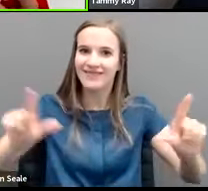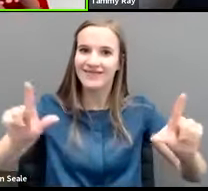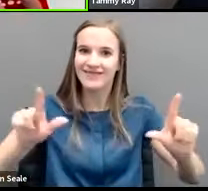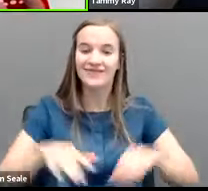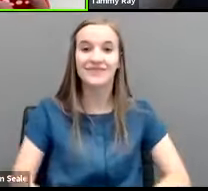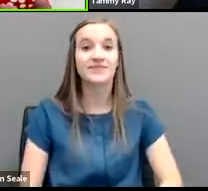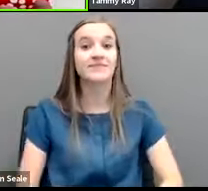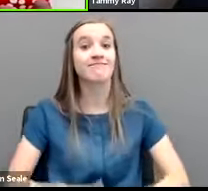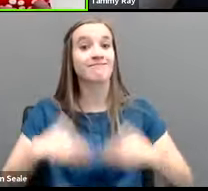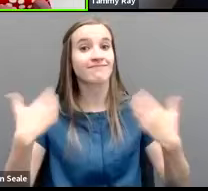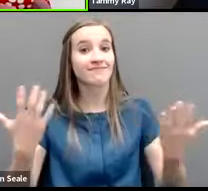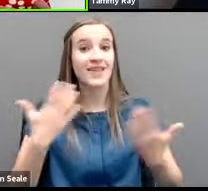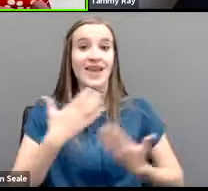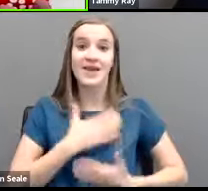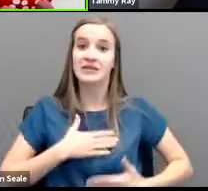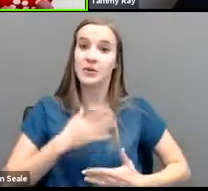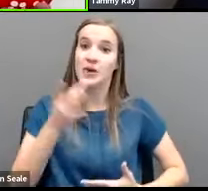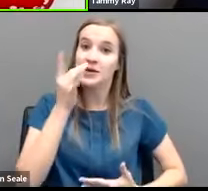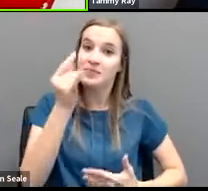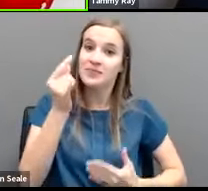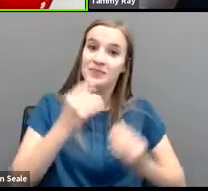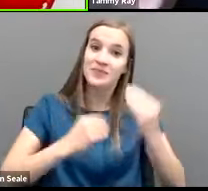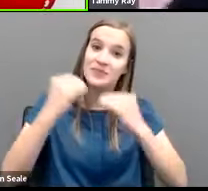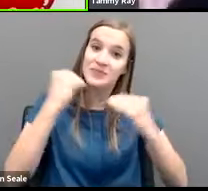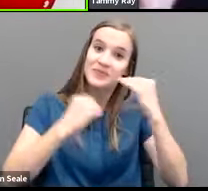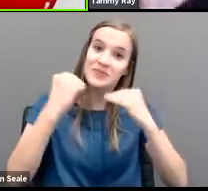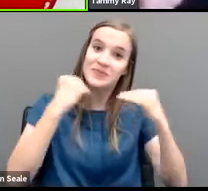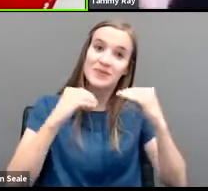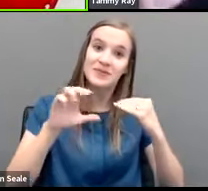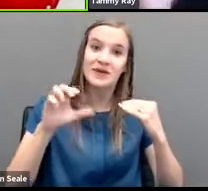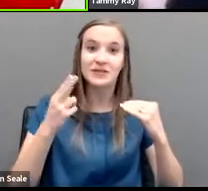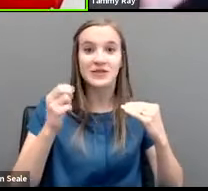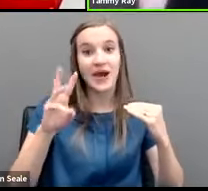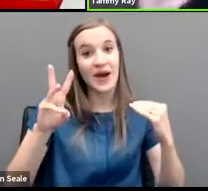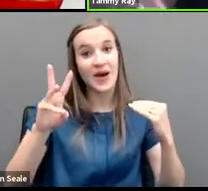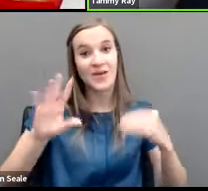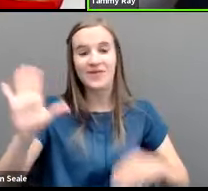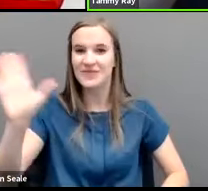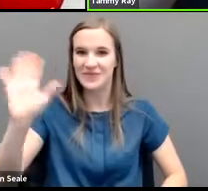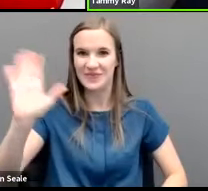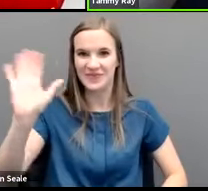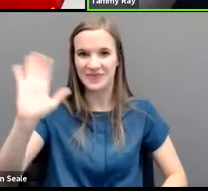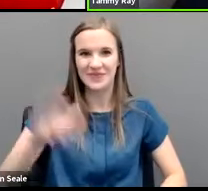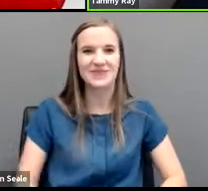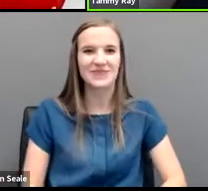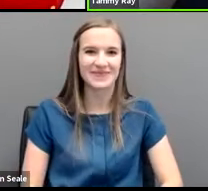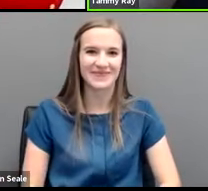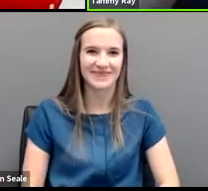enjoy. Bon appetit. Ciao. We're signing off. Thank Thanks. you.